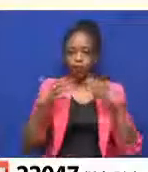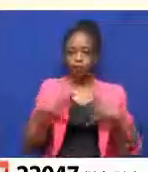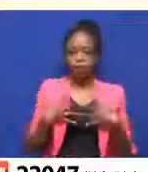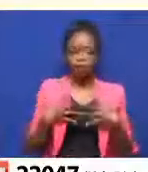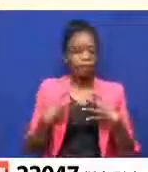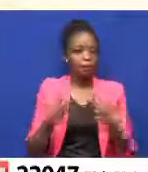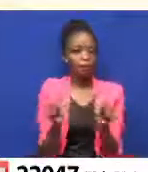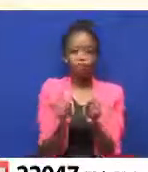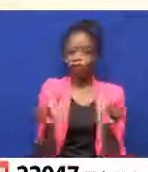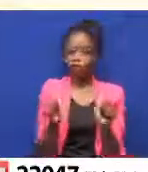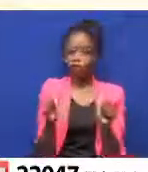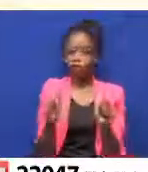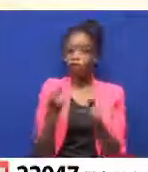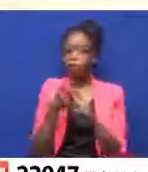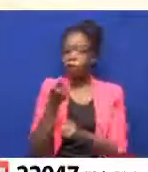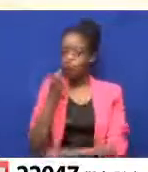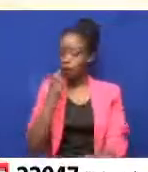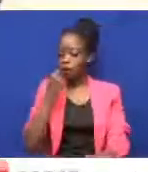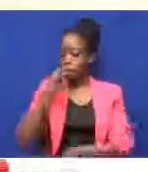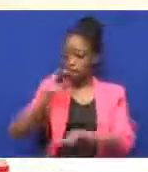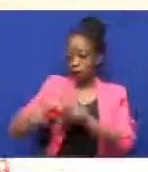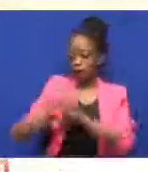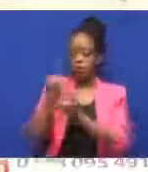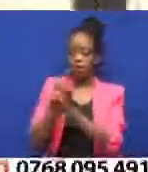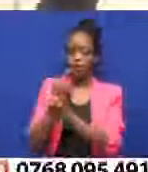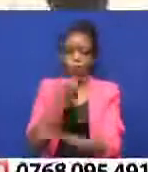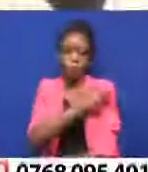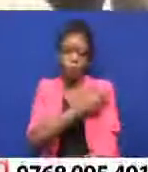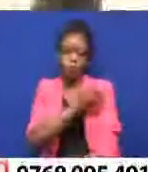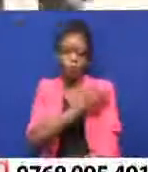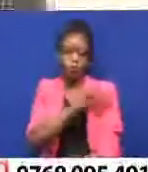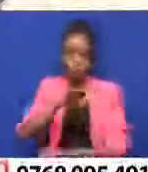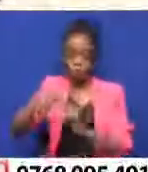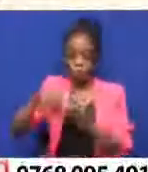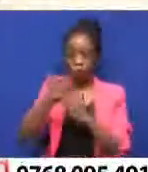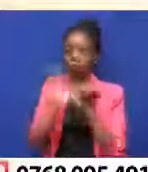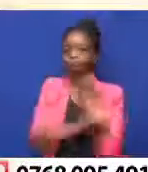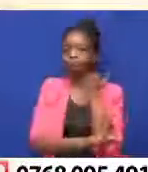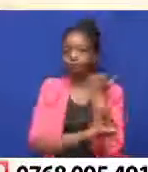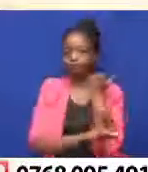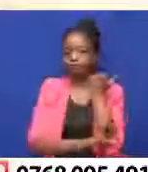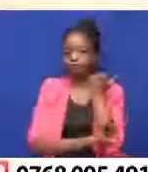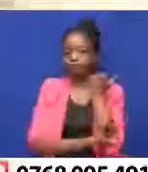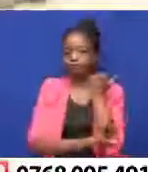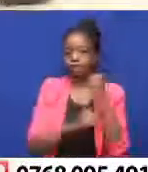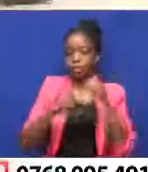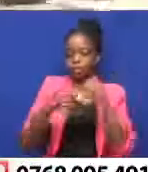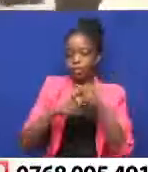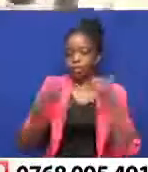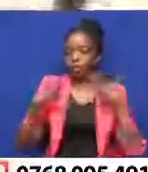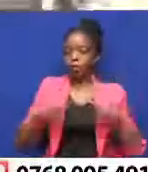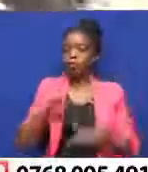recovered after receiving treatment from various hospitals across the country, as 6 more